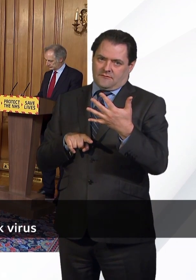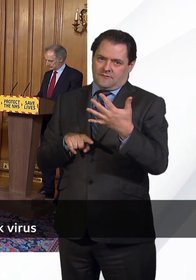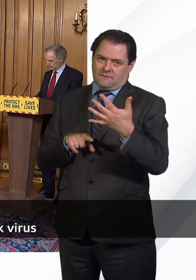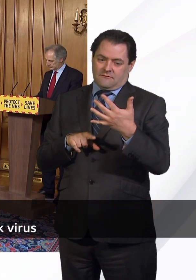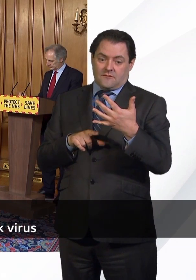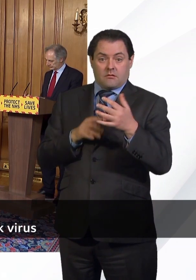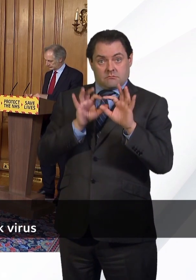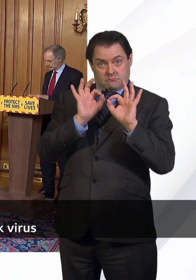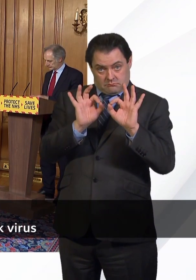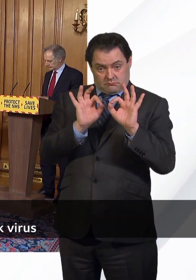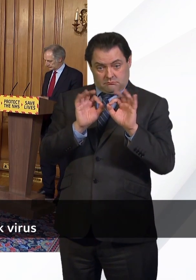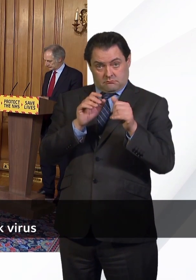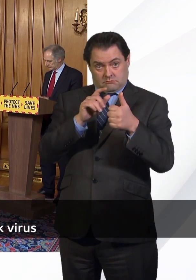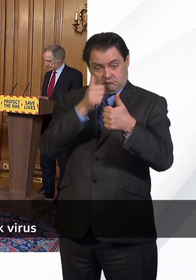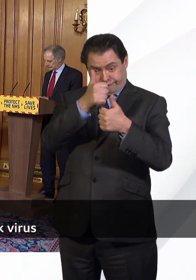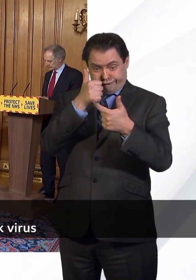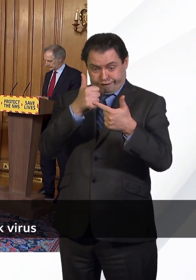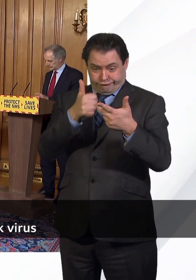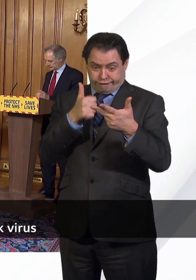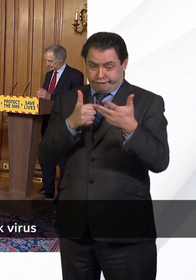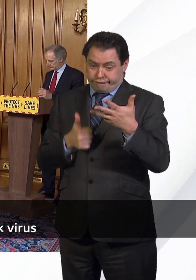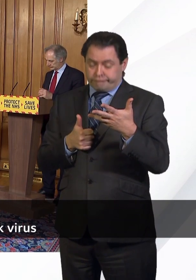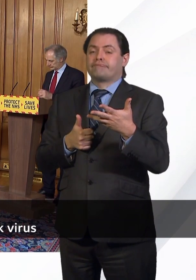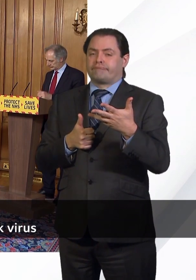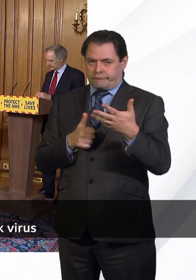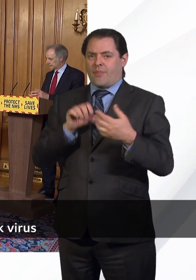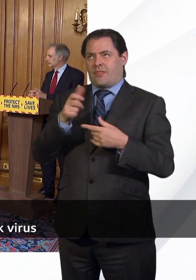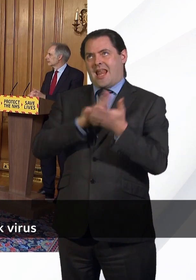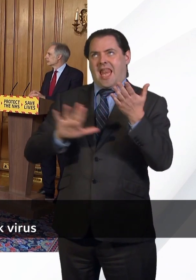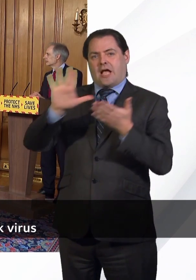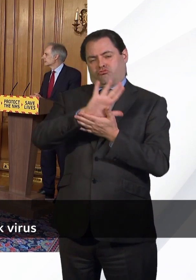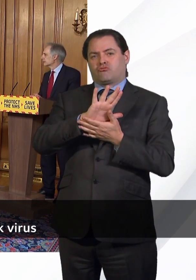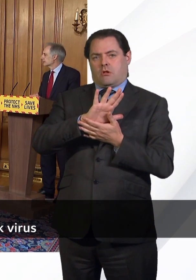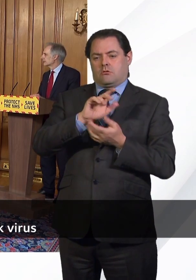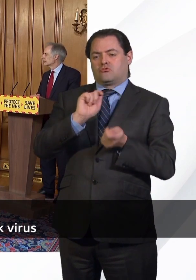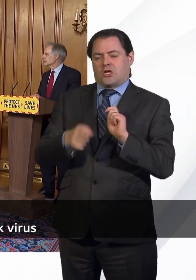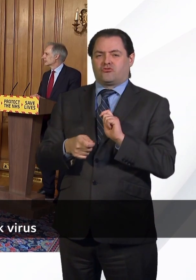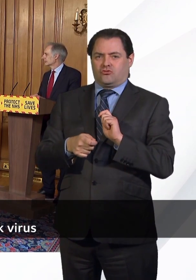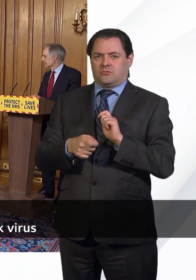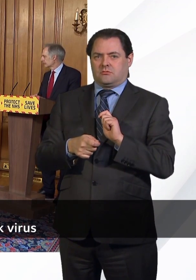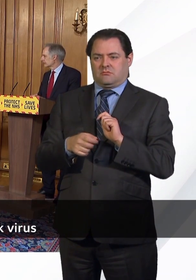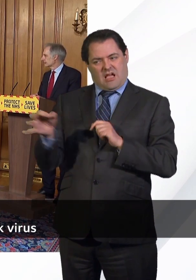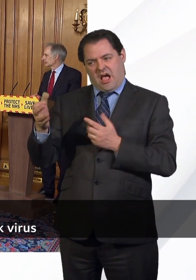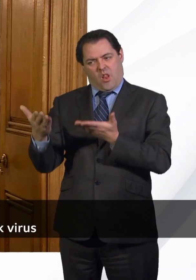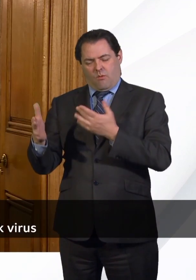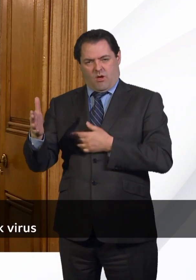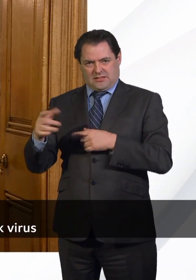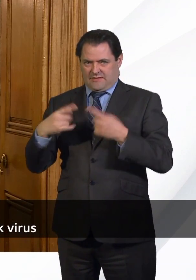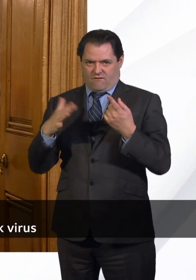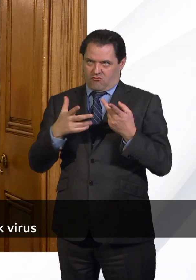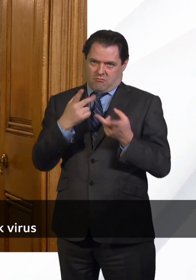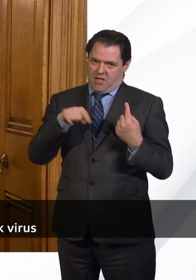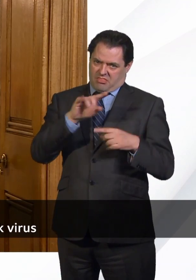rather than the Isle of Wight having any differences in that part to the rest of the